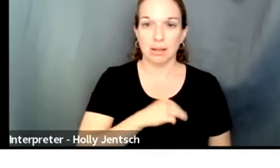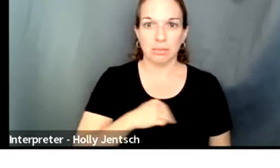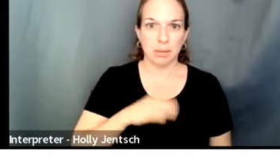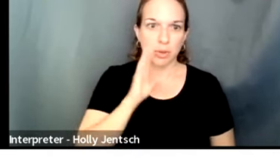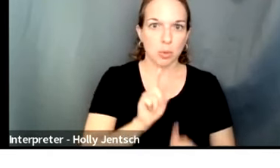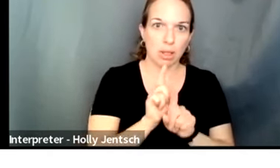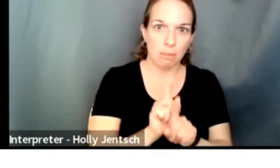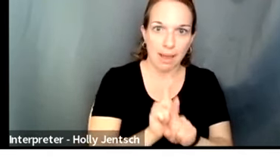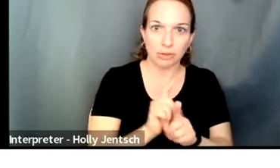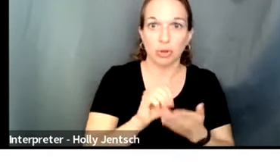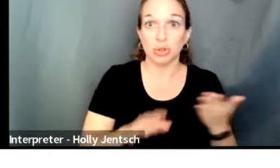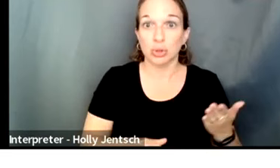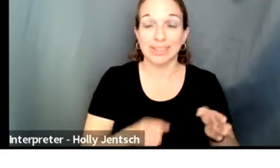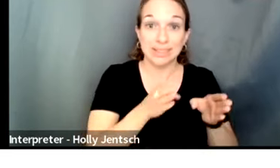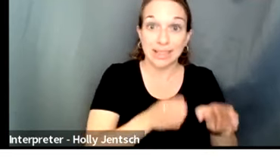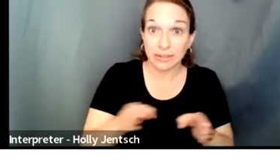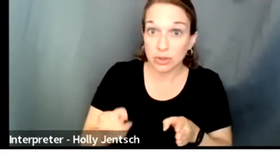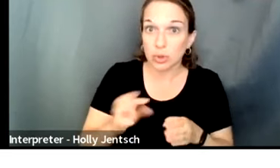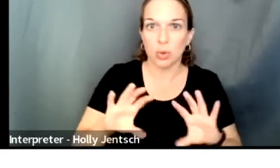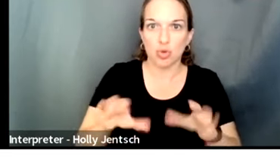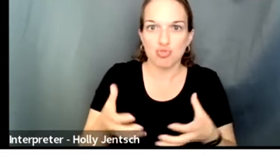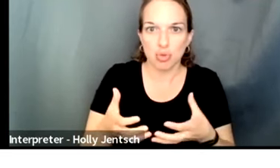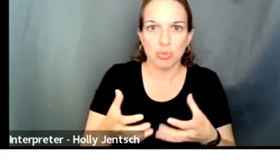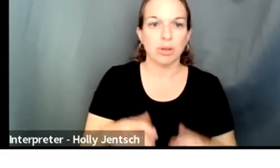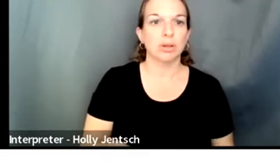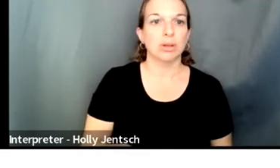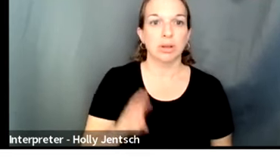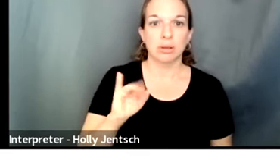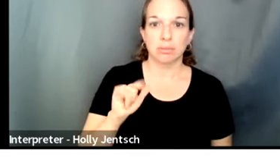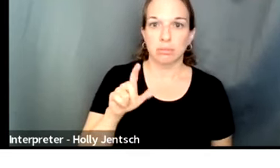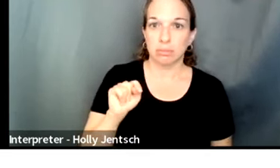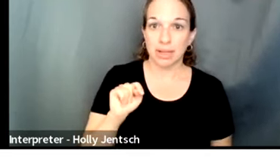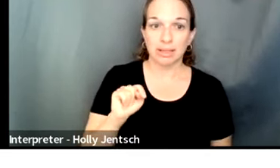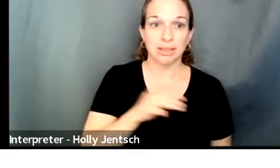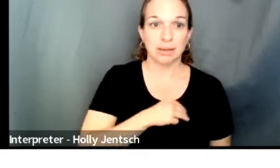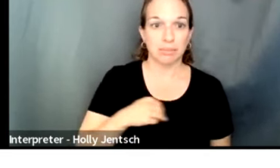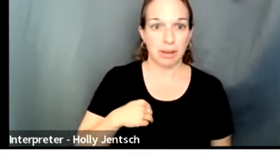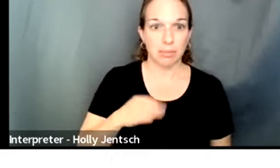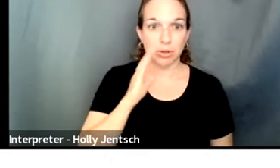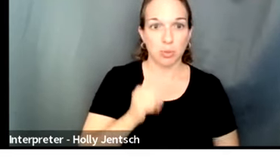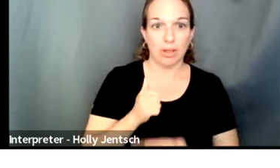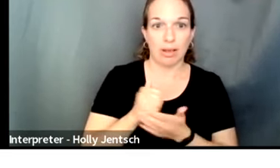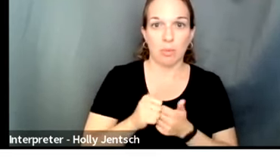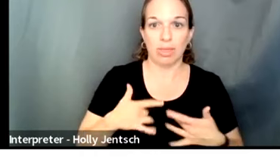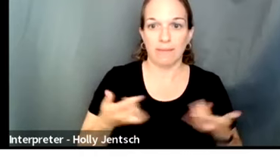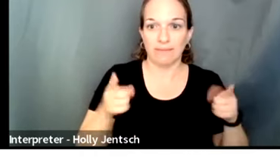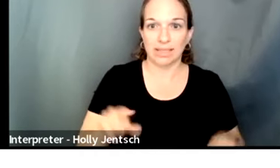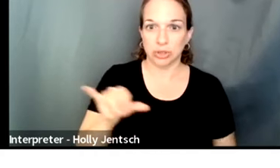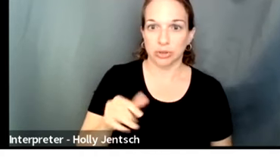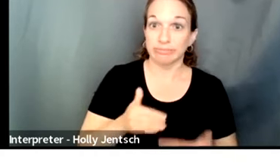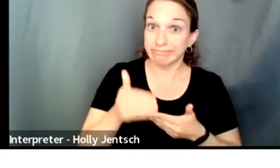either individually or as a group. And the BILT members will actually help with events. Next